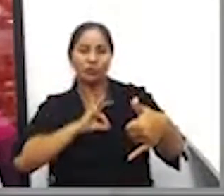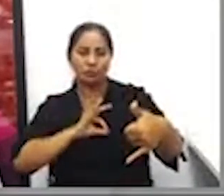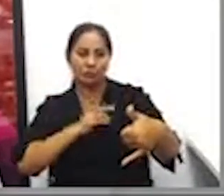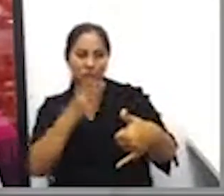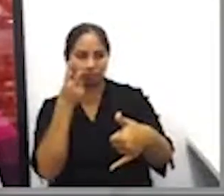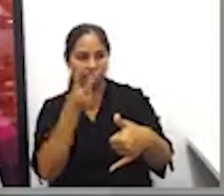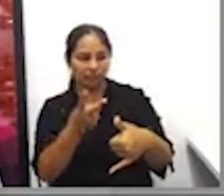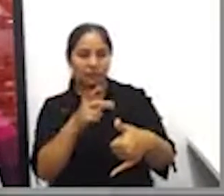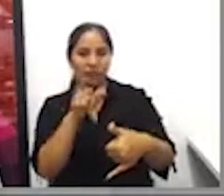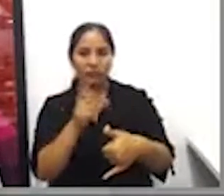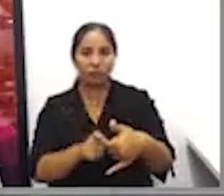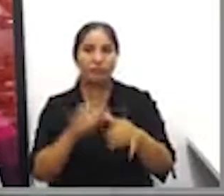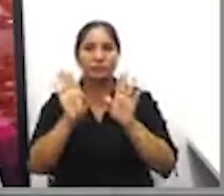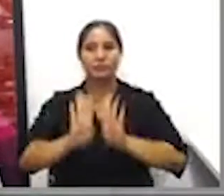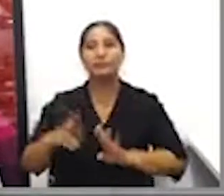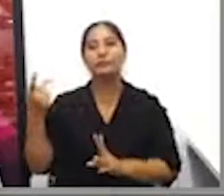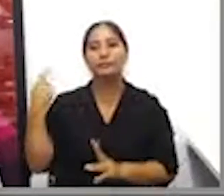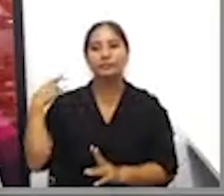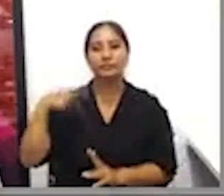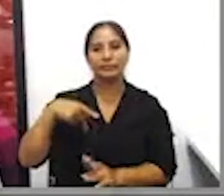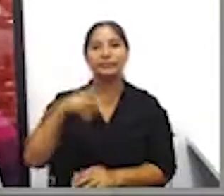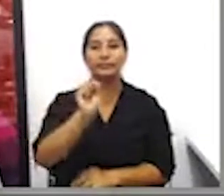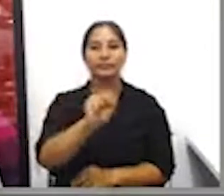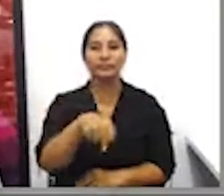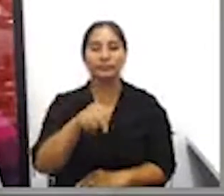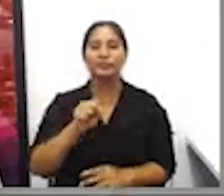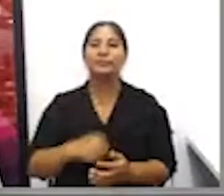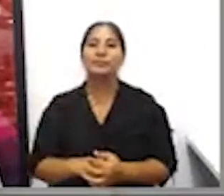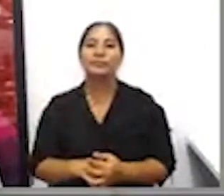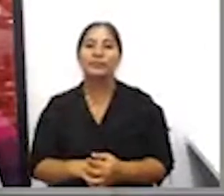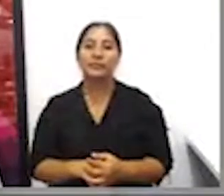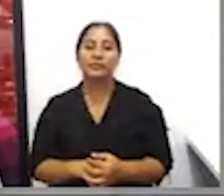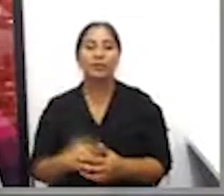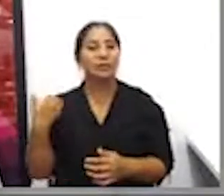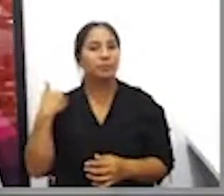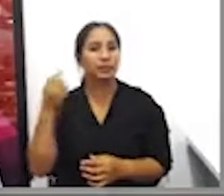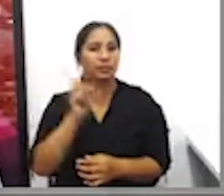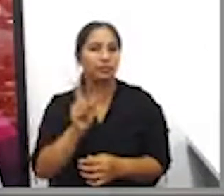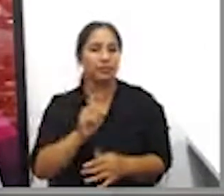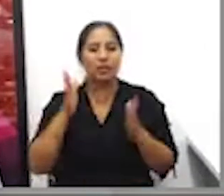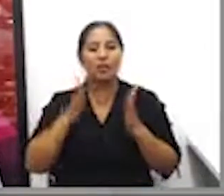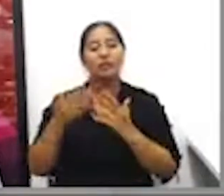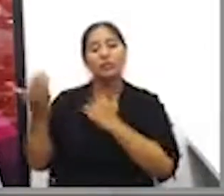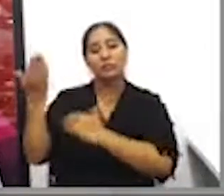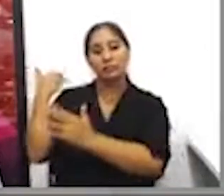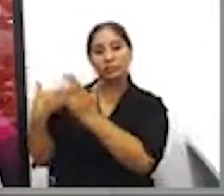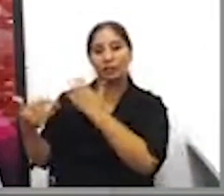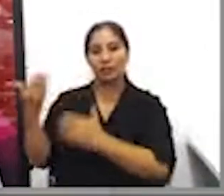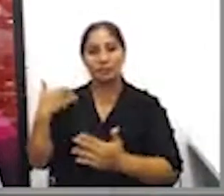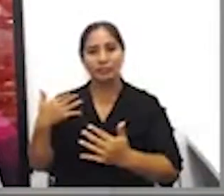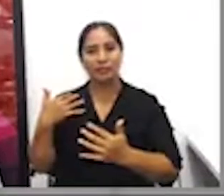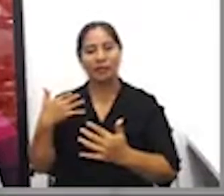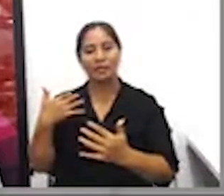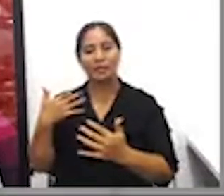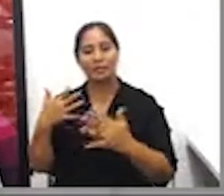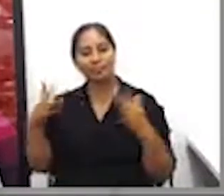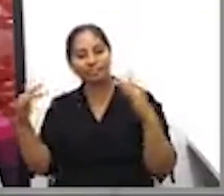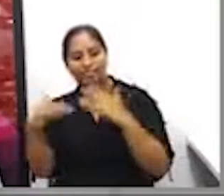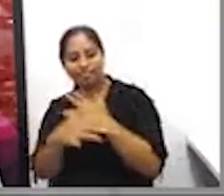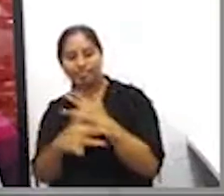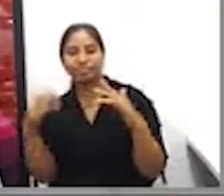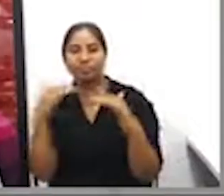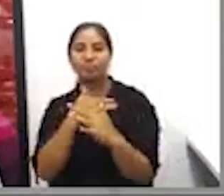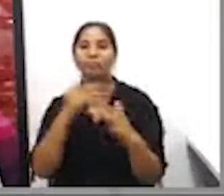go through in their lives. It can be very difficult. And so I'm very humble. I try to be very